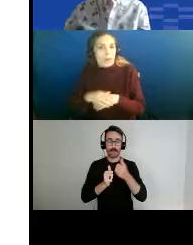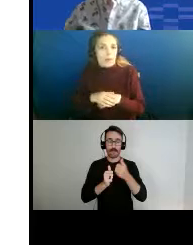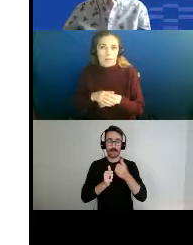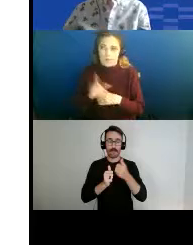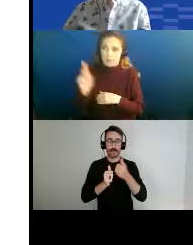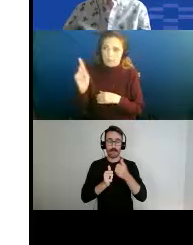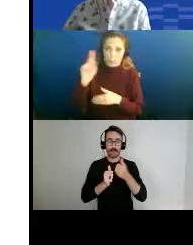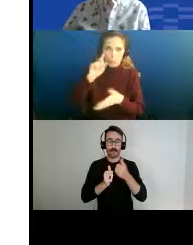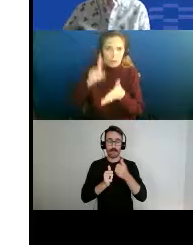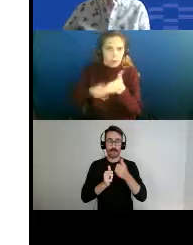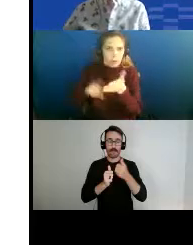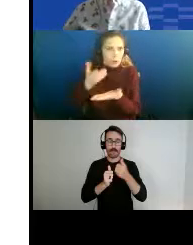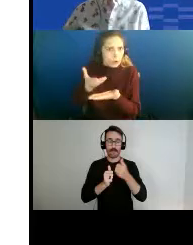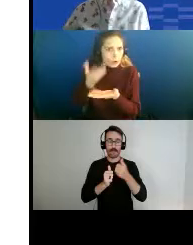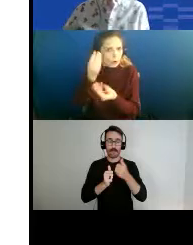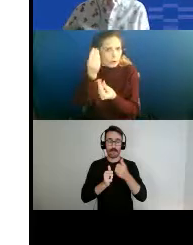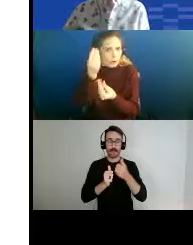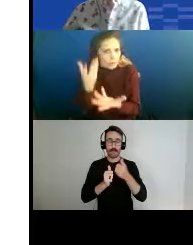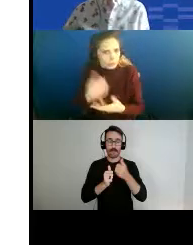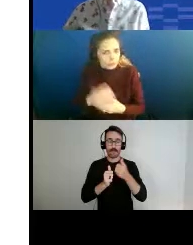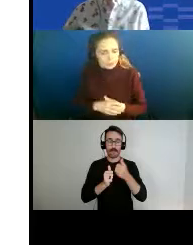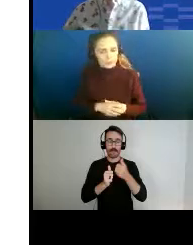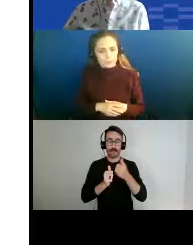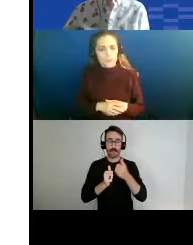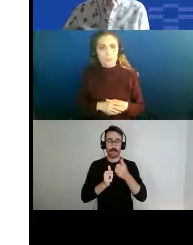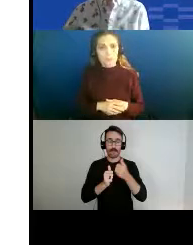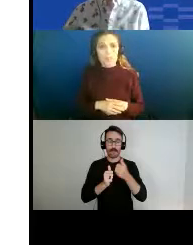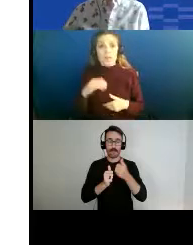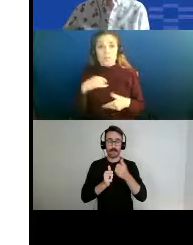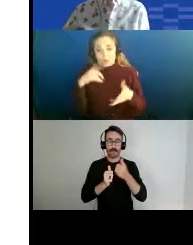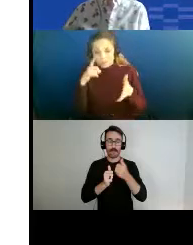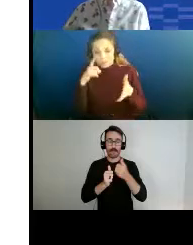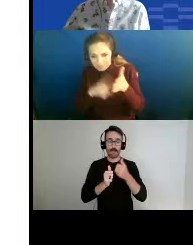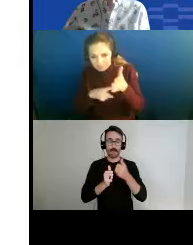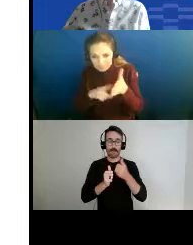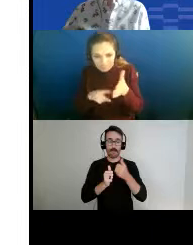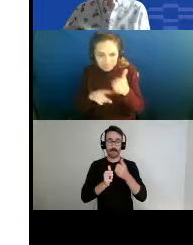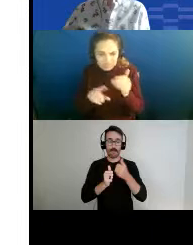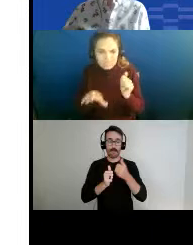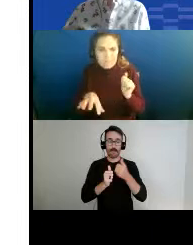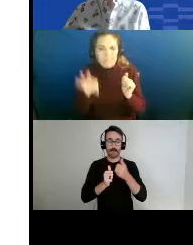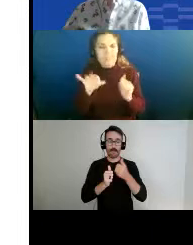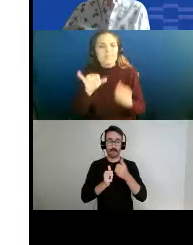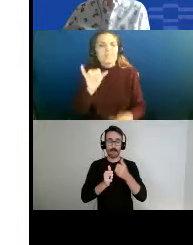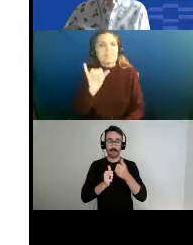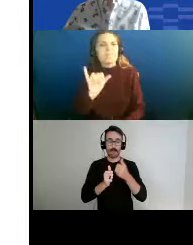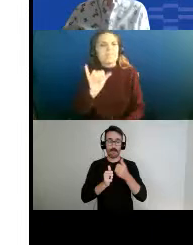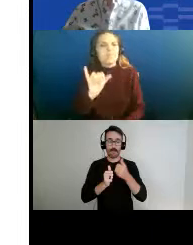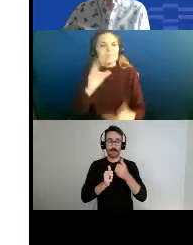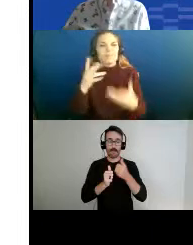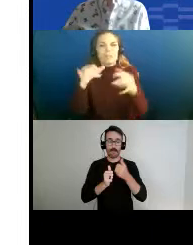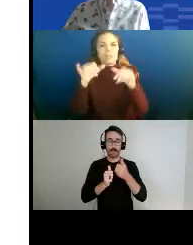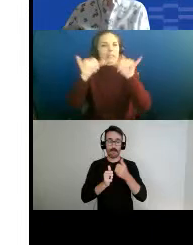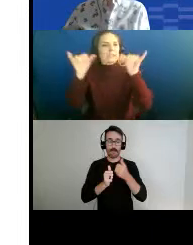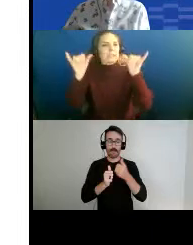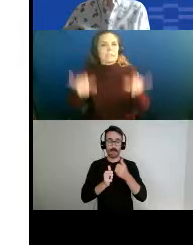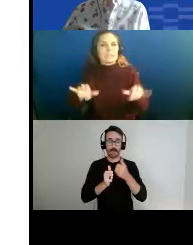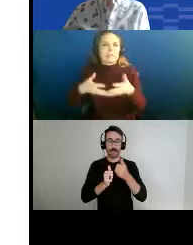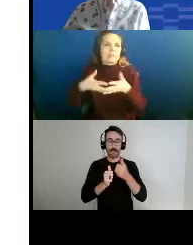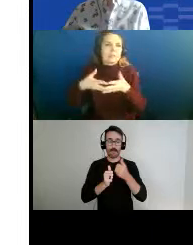that perhaps lifelong social inequity, so systems of homophobia, transphobia, biphobia, or